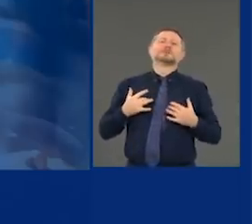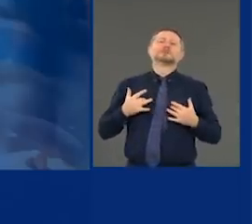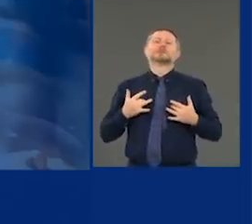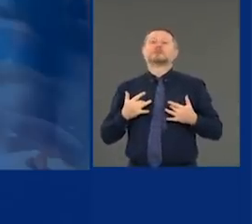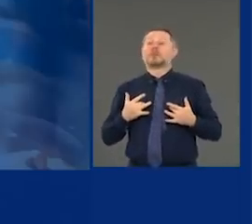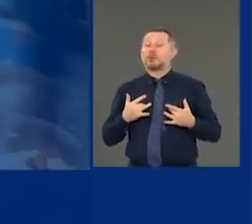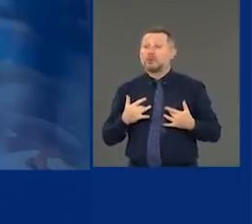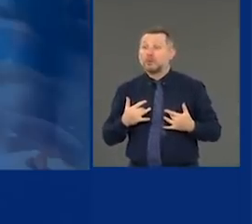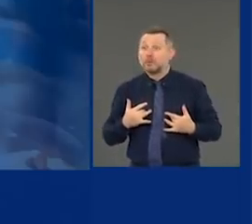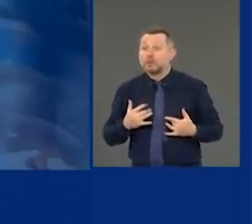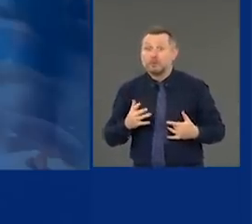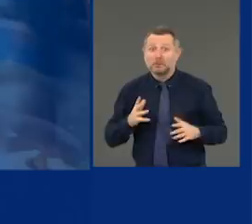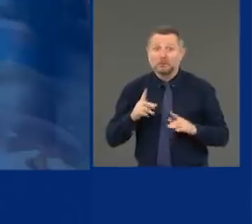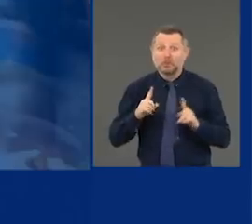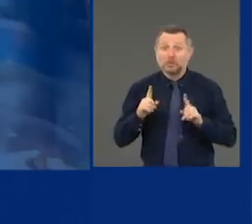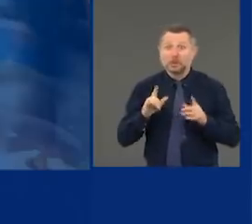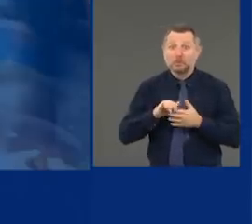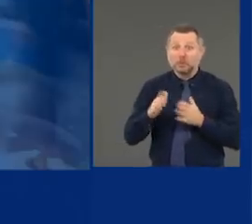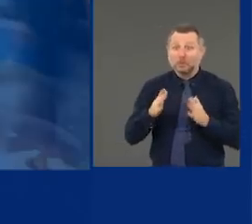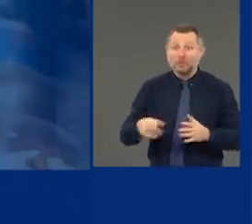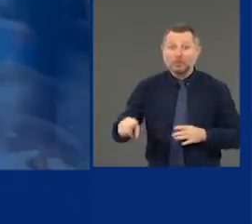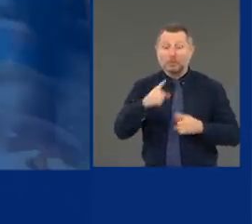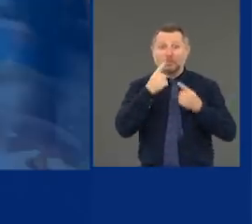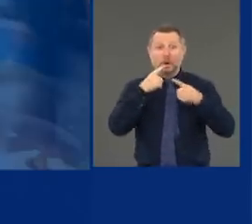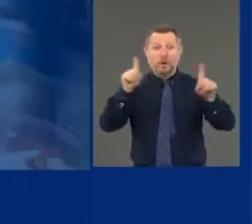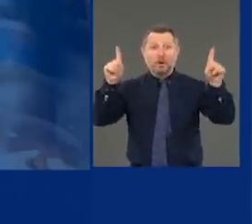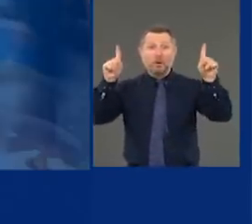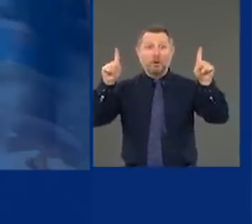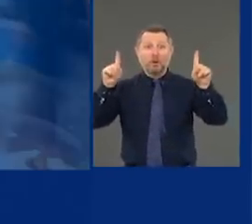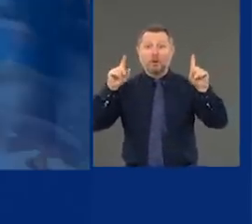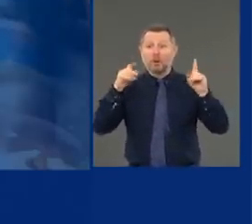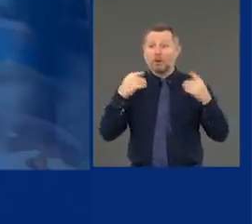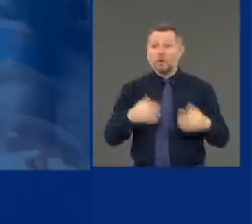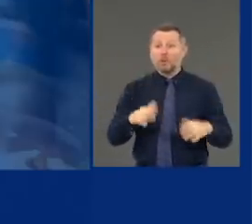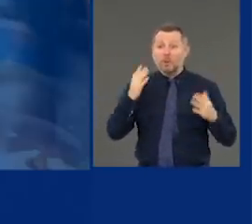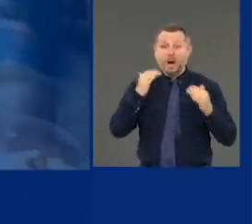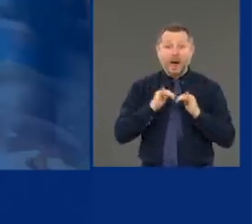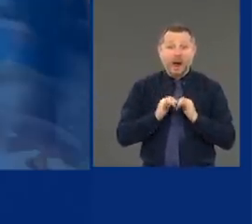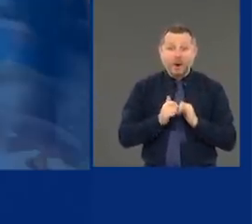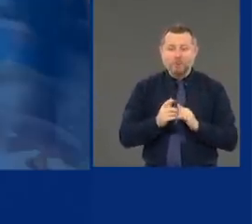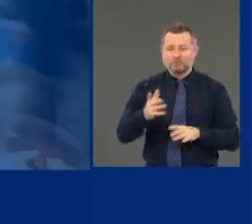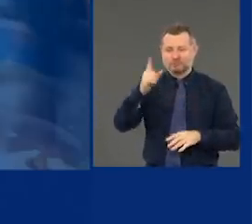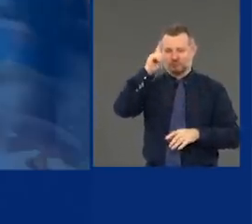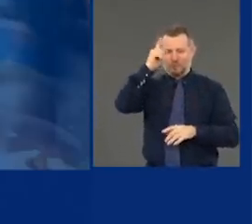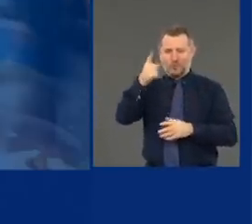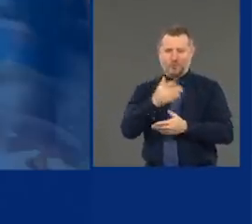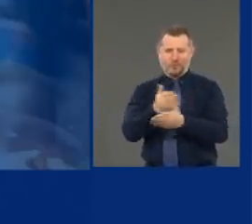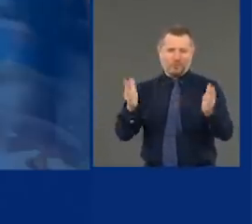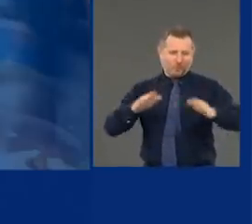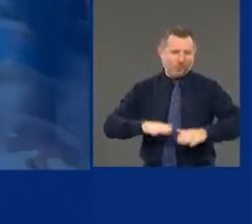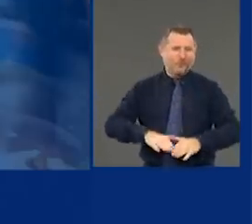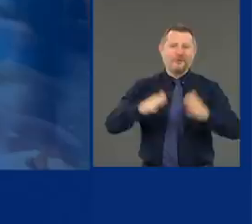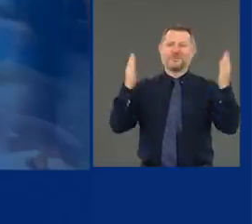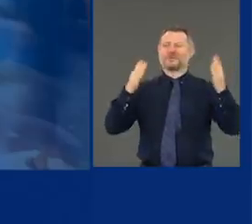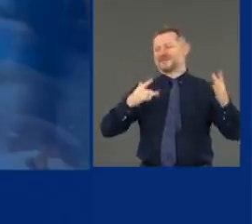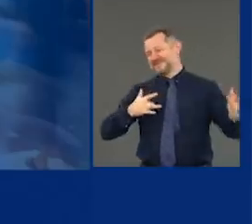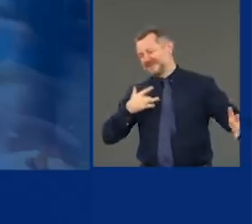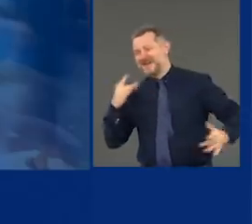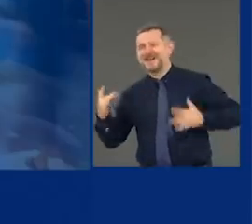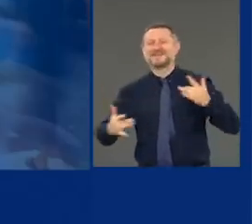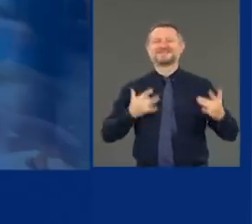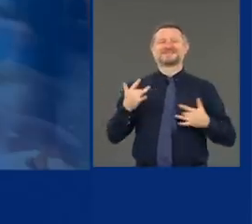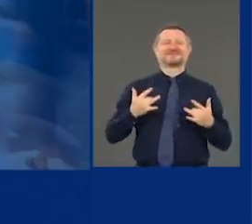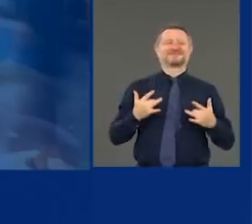curve by being smart. We're celebrating, we're back, We're reopening. We're excited.